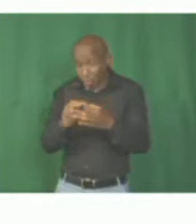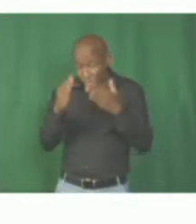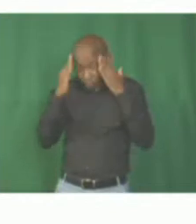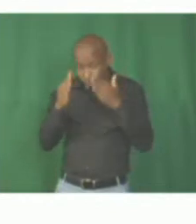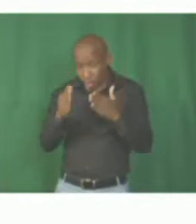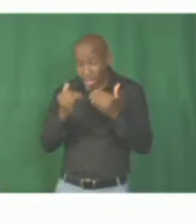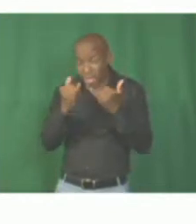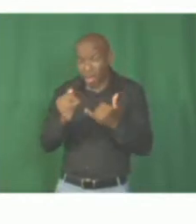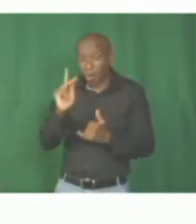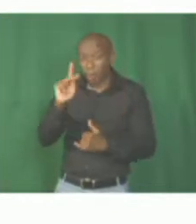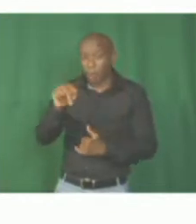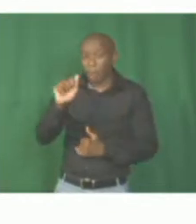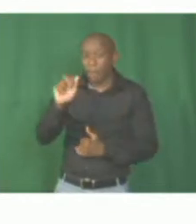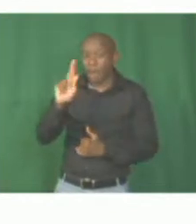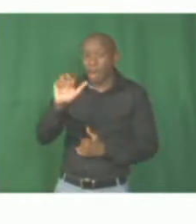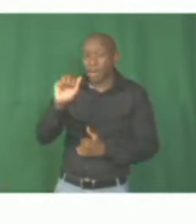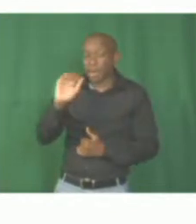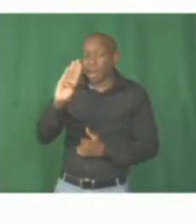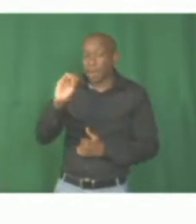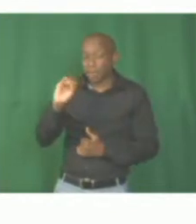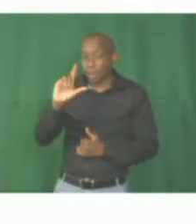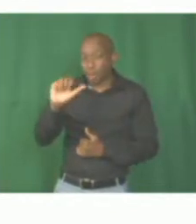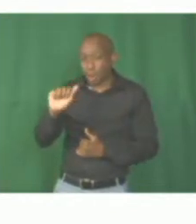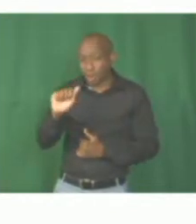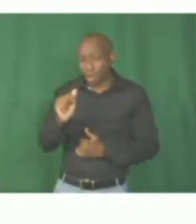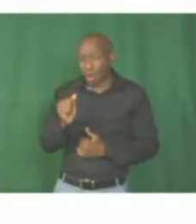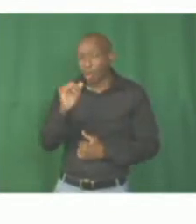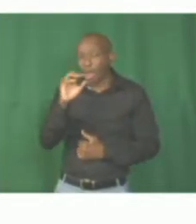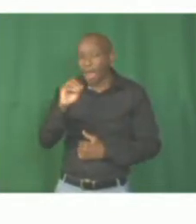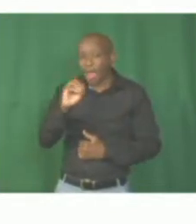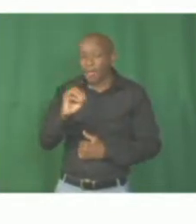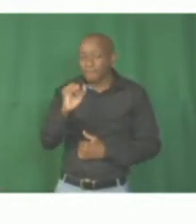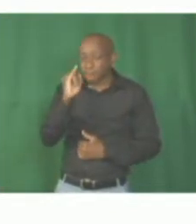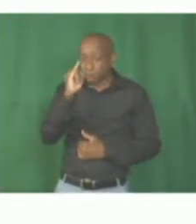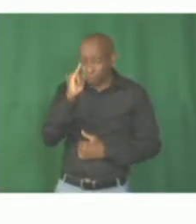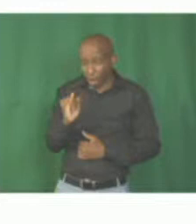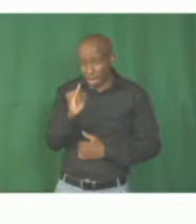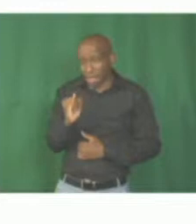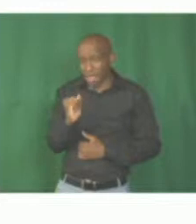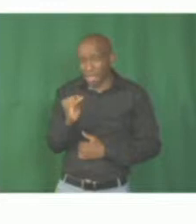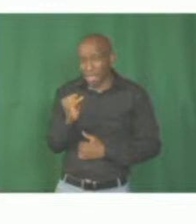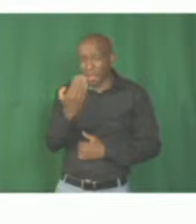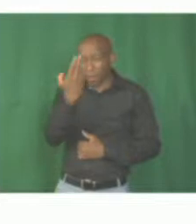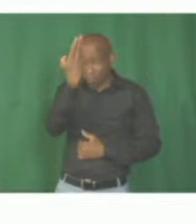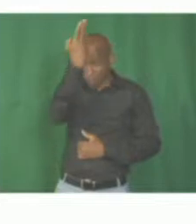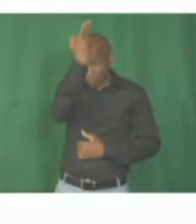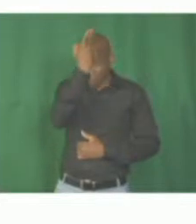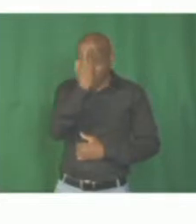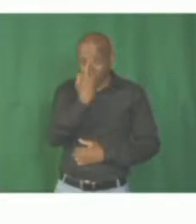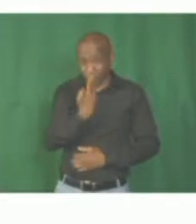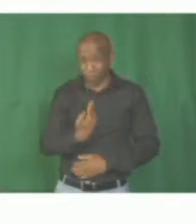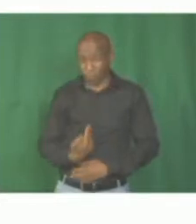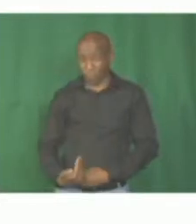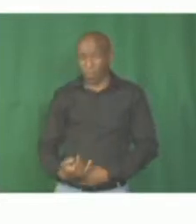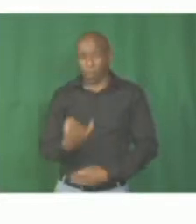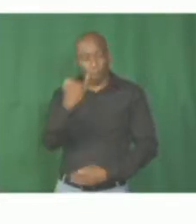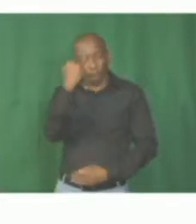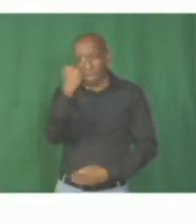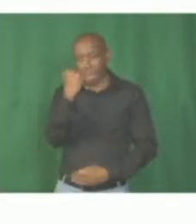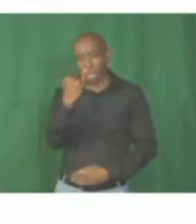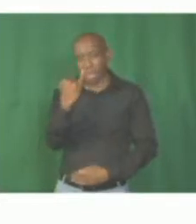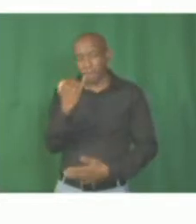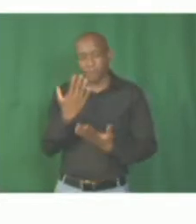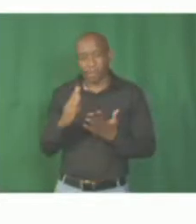the parabola now has one line of symmetry. That means, therefore, in our graph that we have,